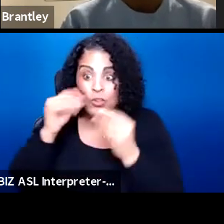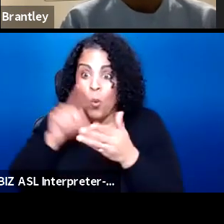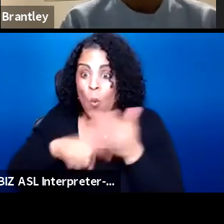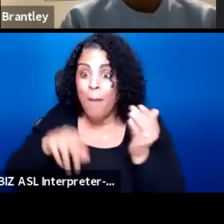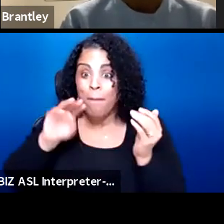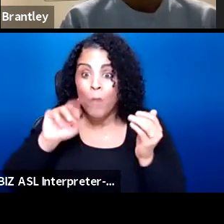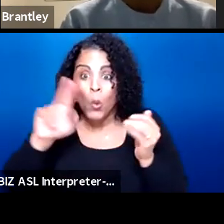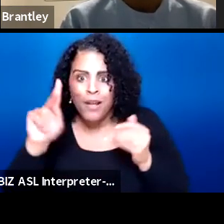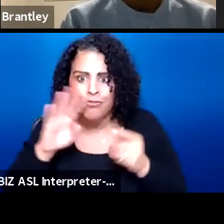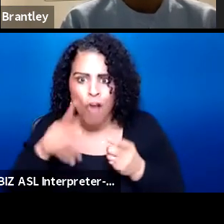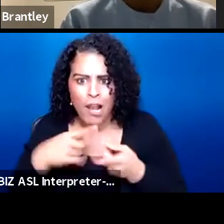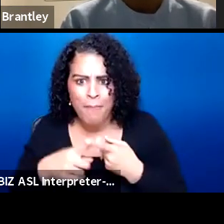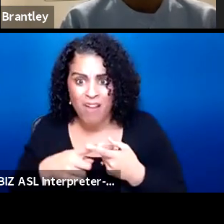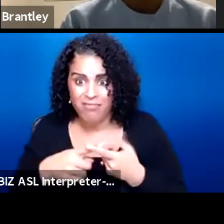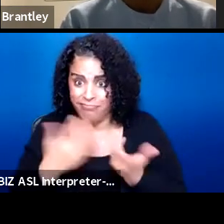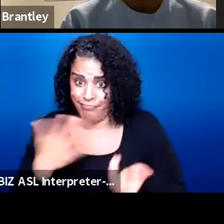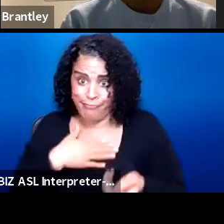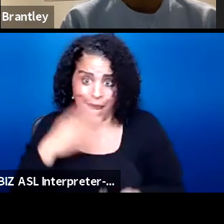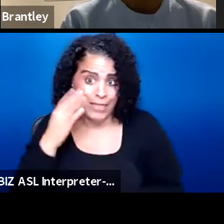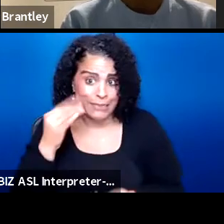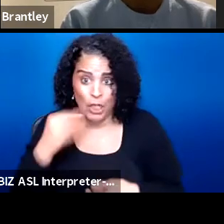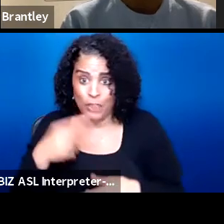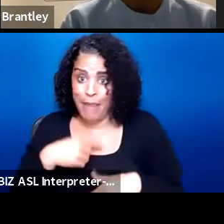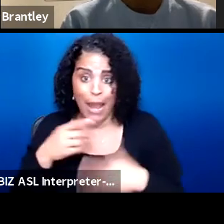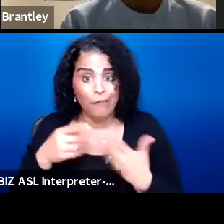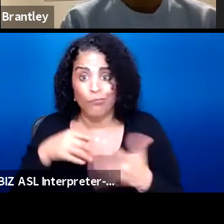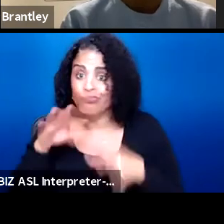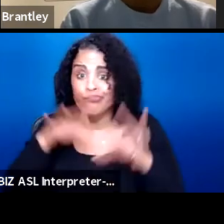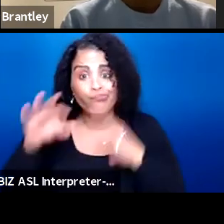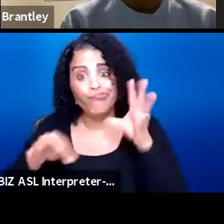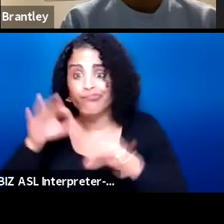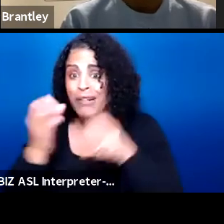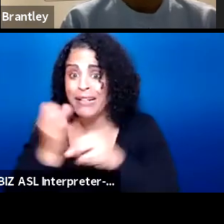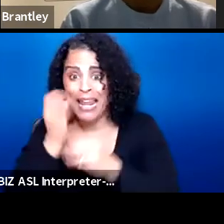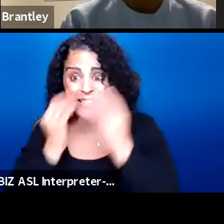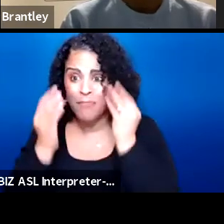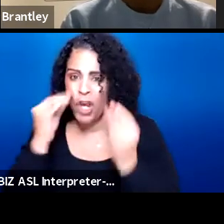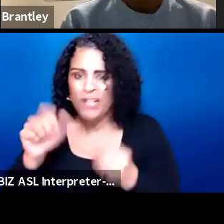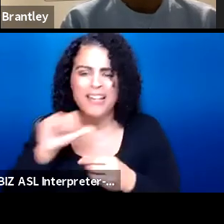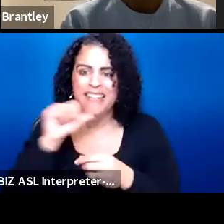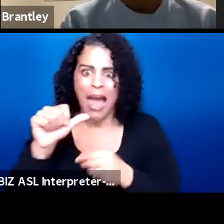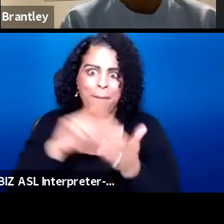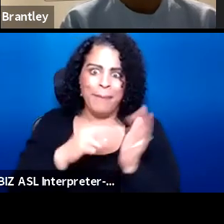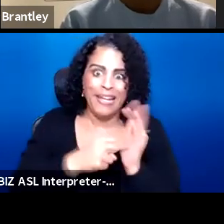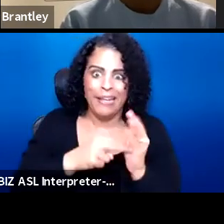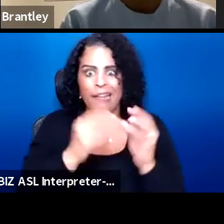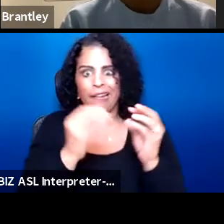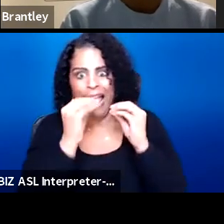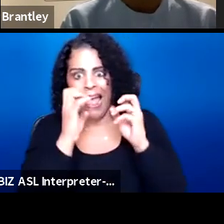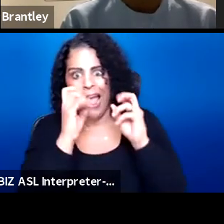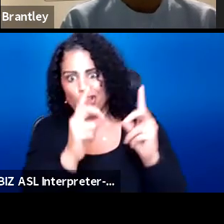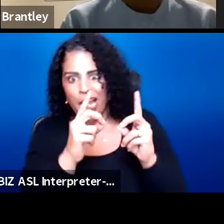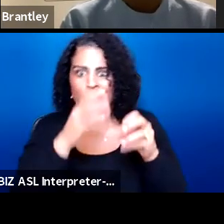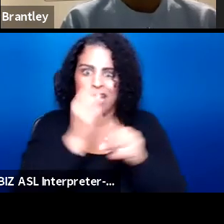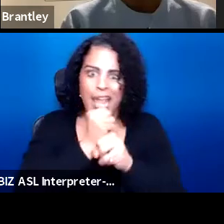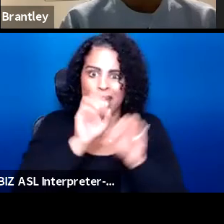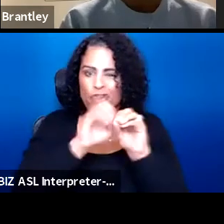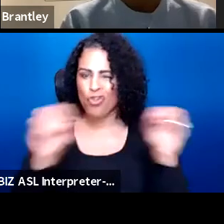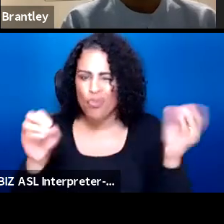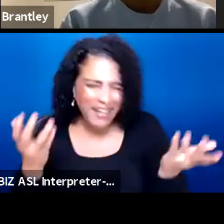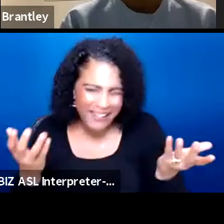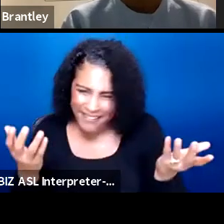just more experience. I'm just going out there and getting experience. I may not go the educational route in terms of getting those degrees. That's